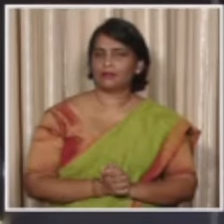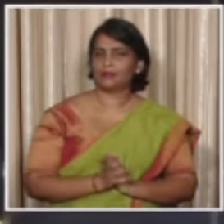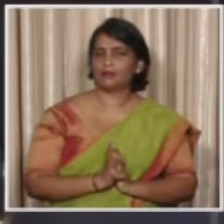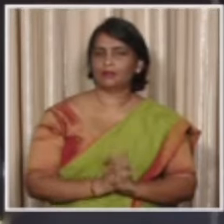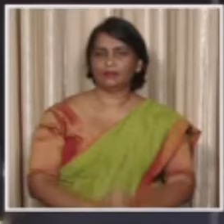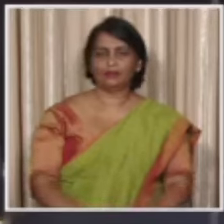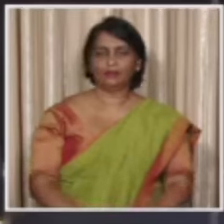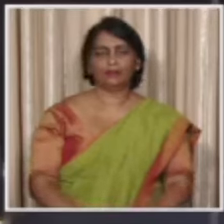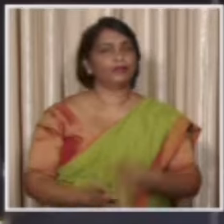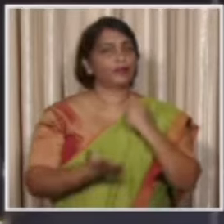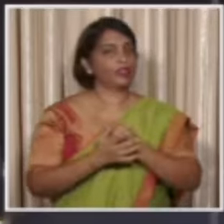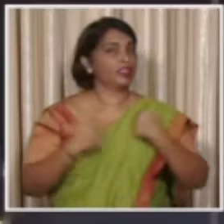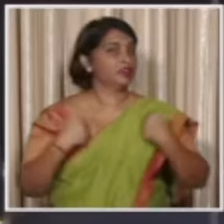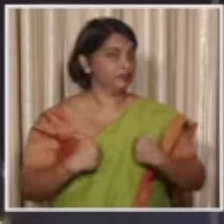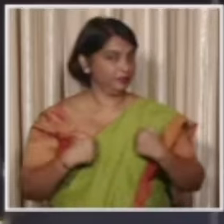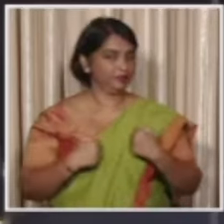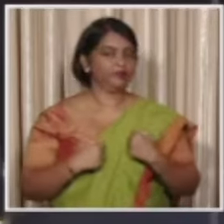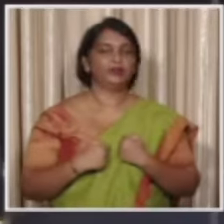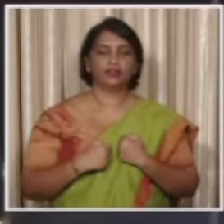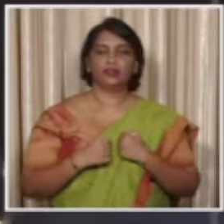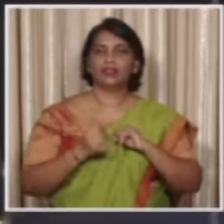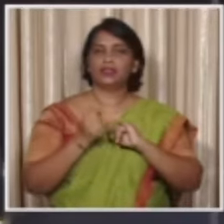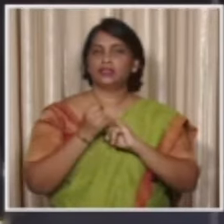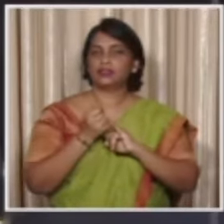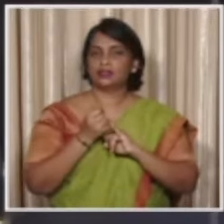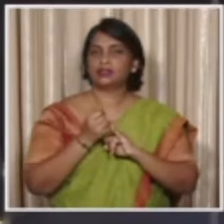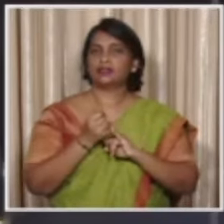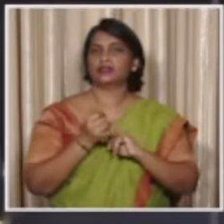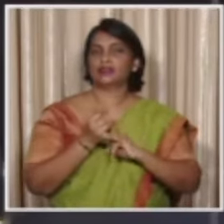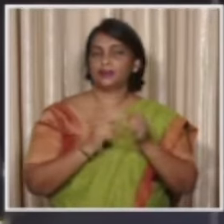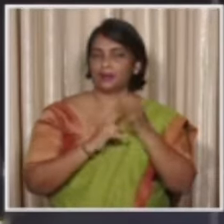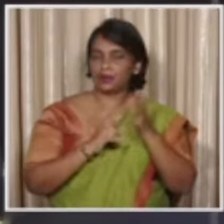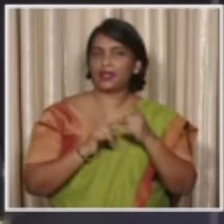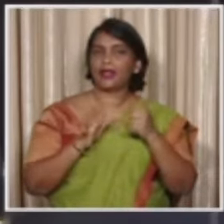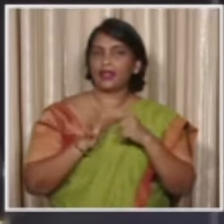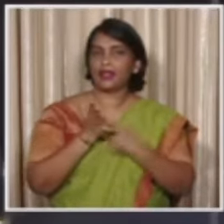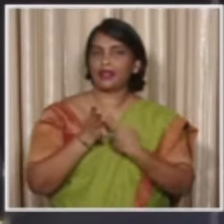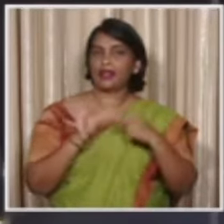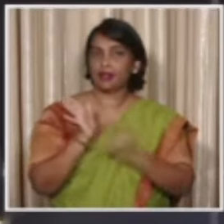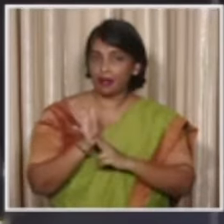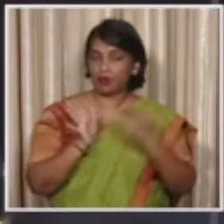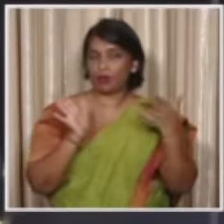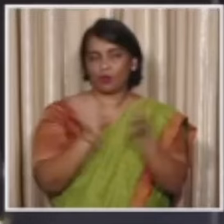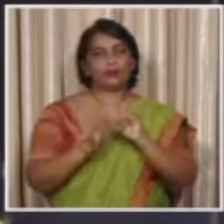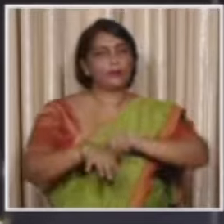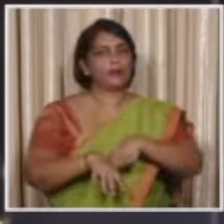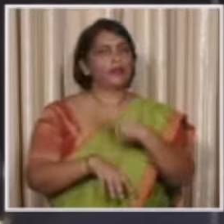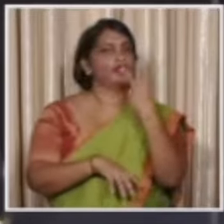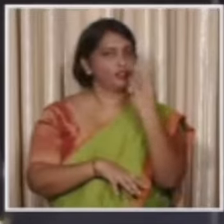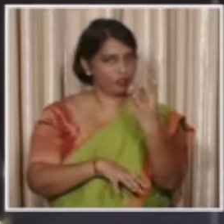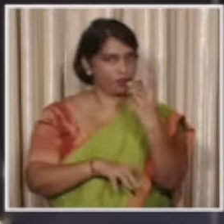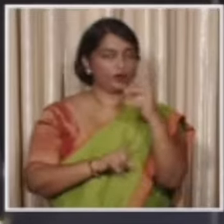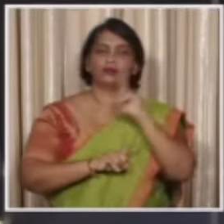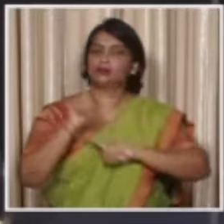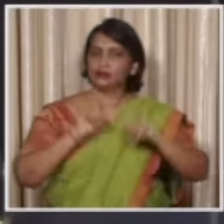Kabir. Situation grave. Going to be unbelievable gigantic challenge for anyone to save Sri Lanka. Go to go home.